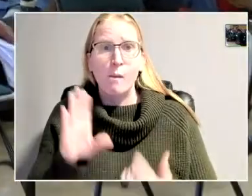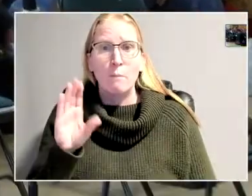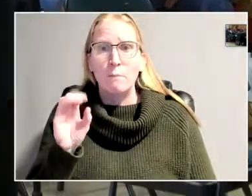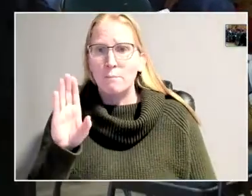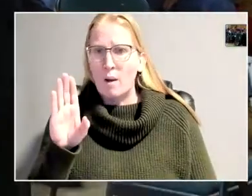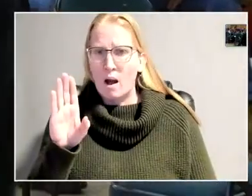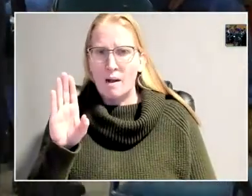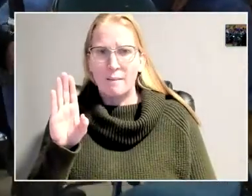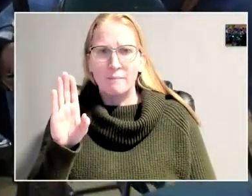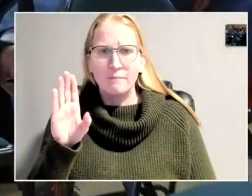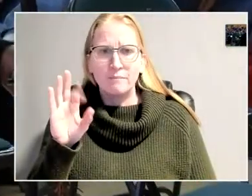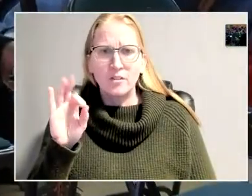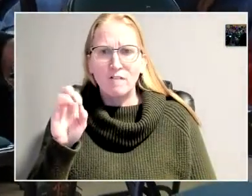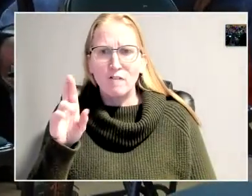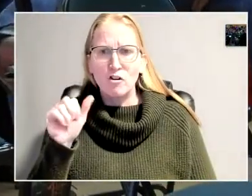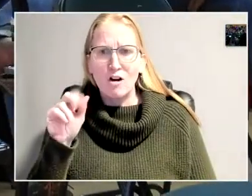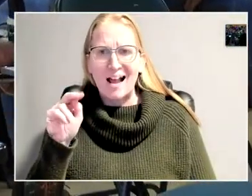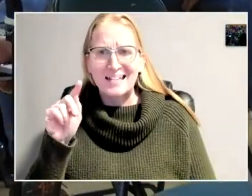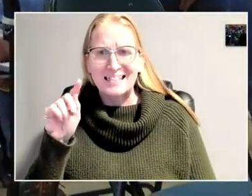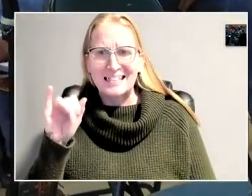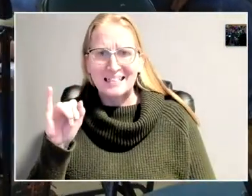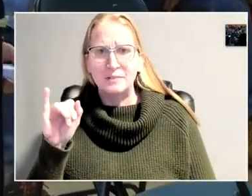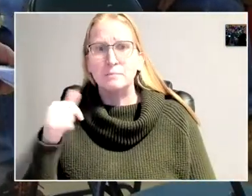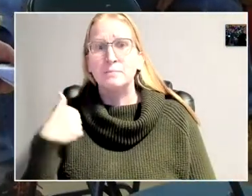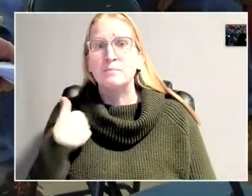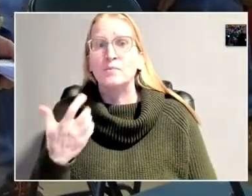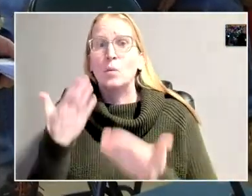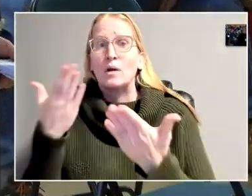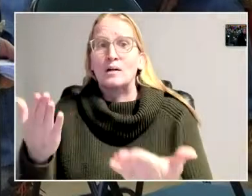boban I'd like to nominate George